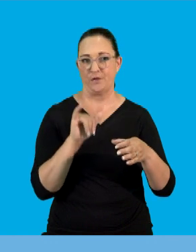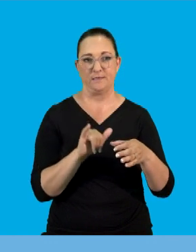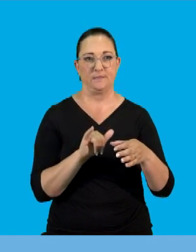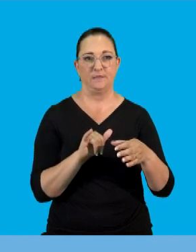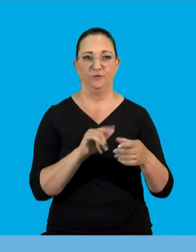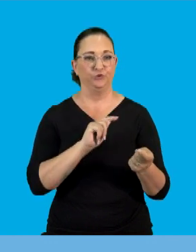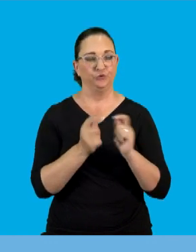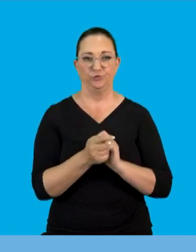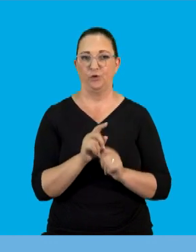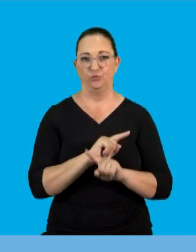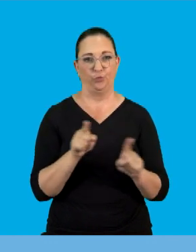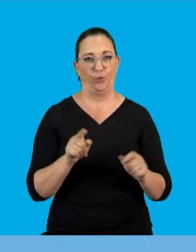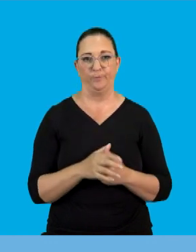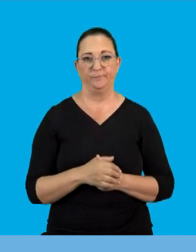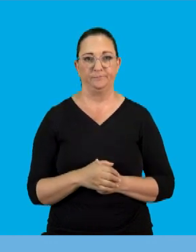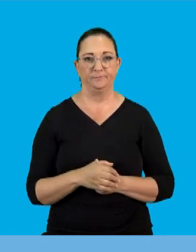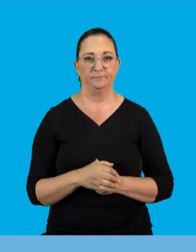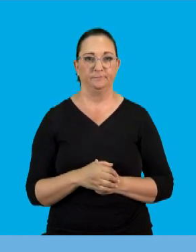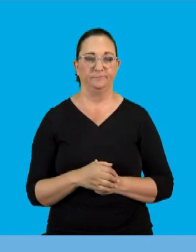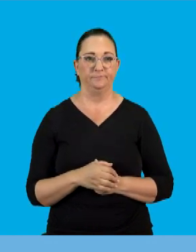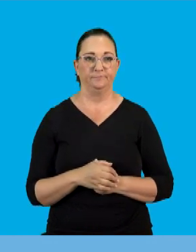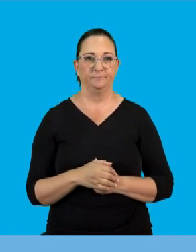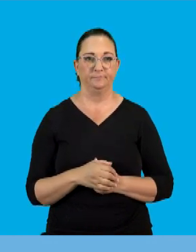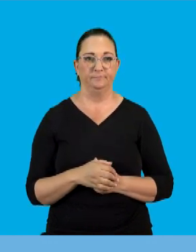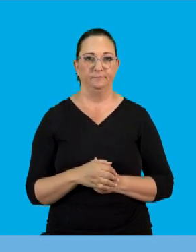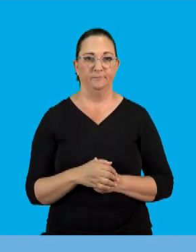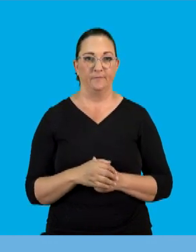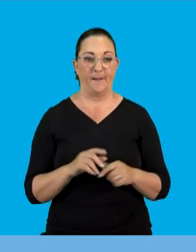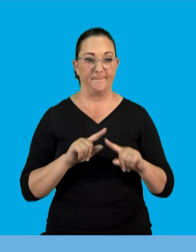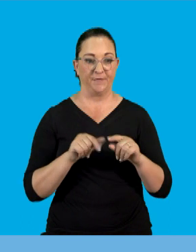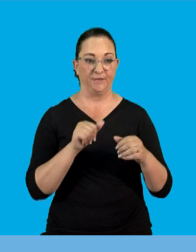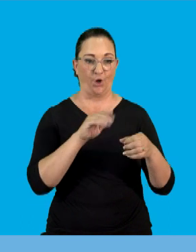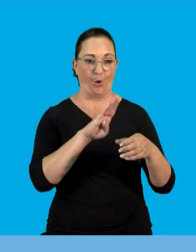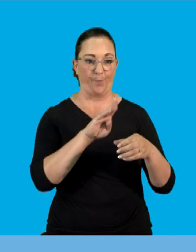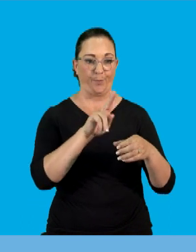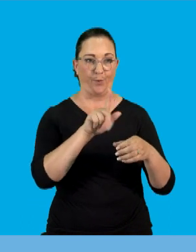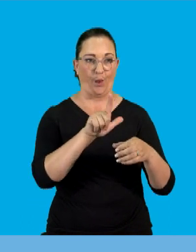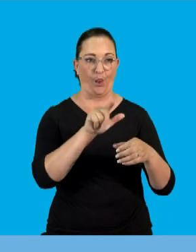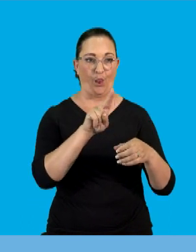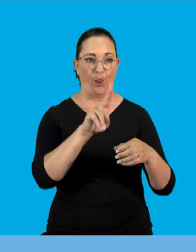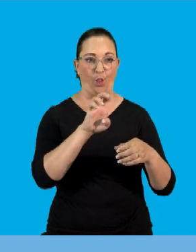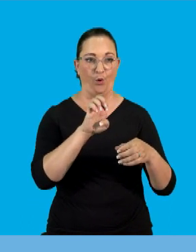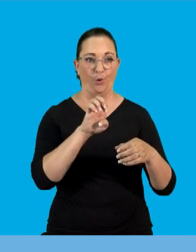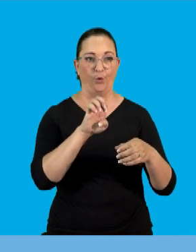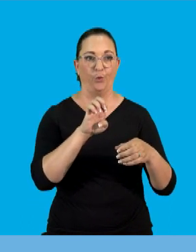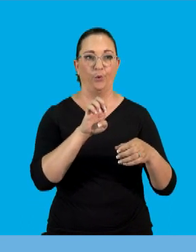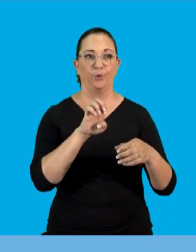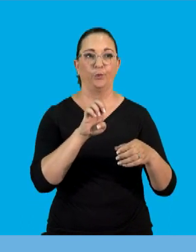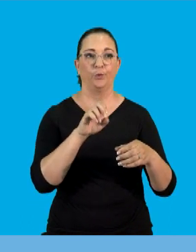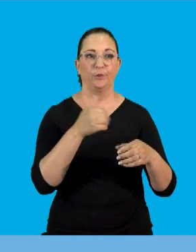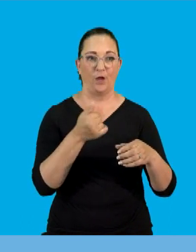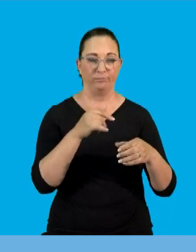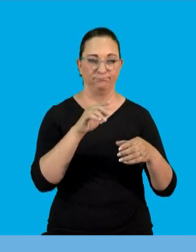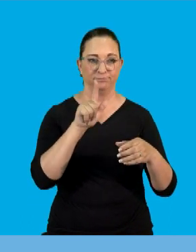litmus paper, it will not change if you're dipping it into an acid. But if you dip a blue litmus paper, as you can see, onto an